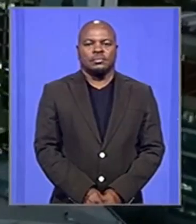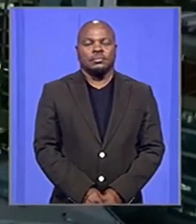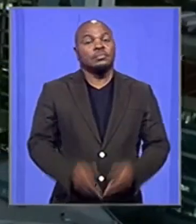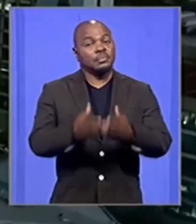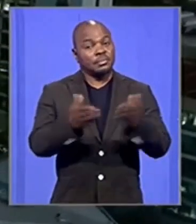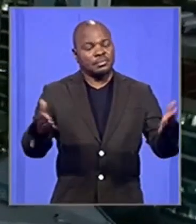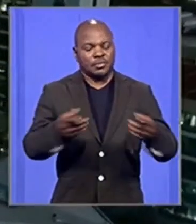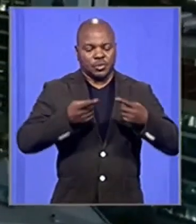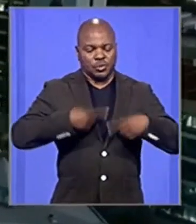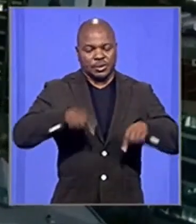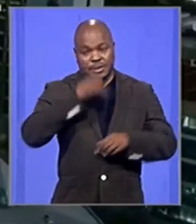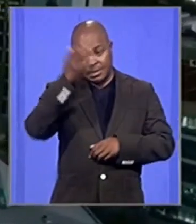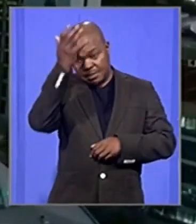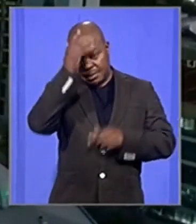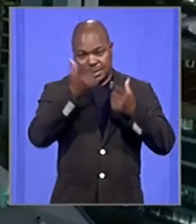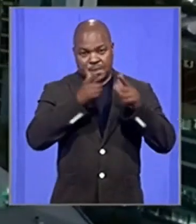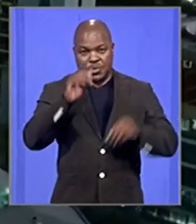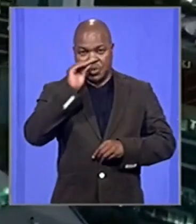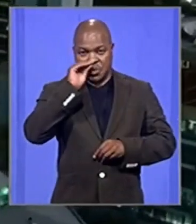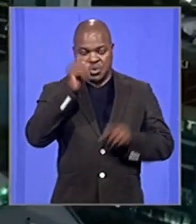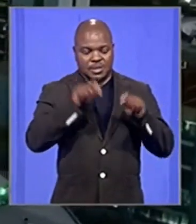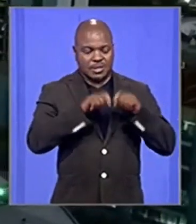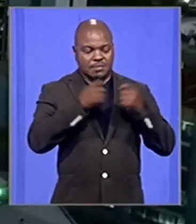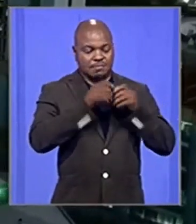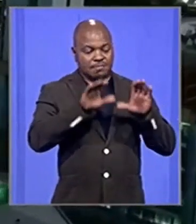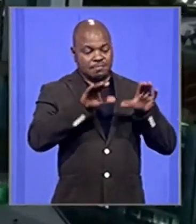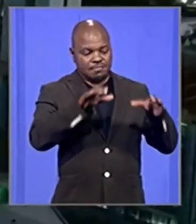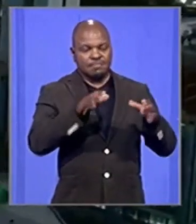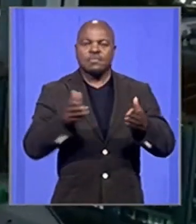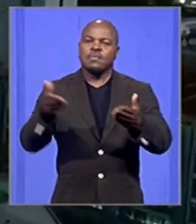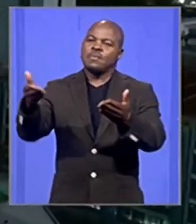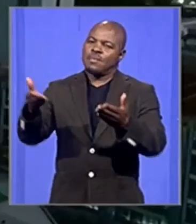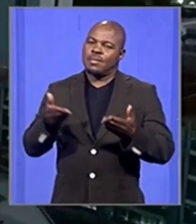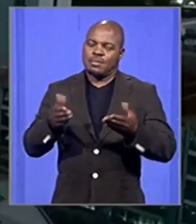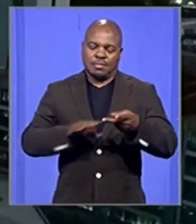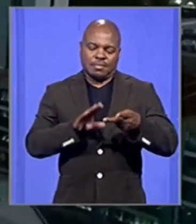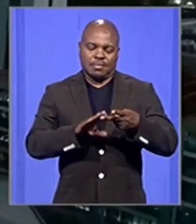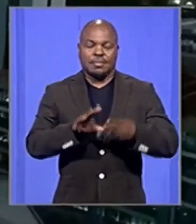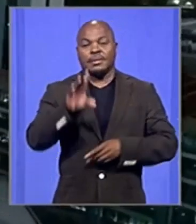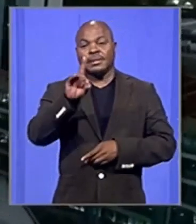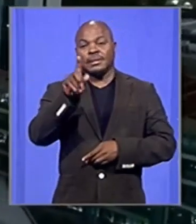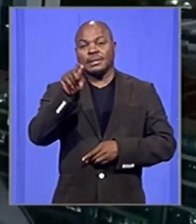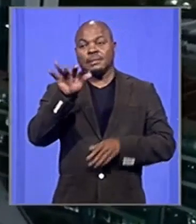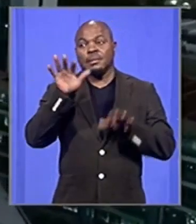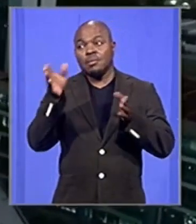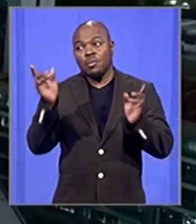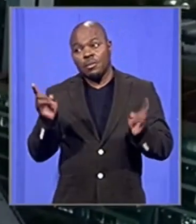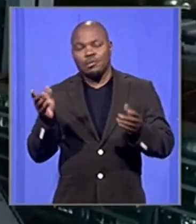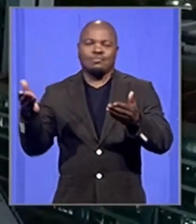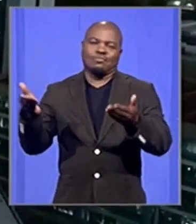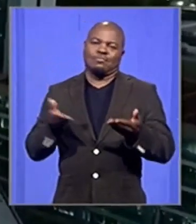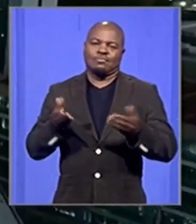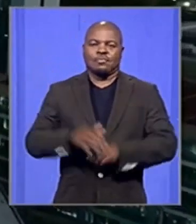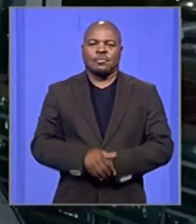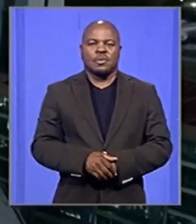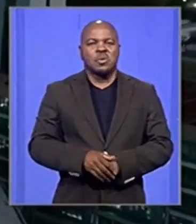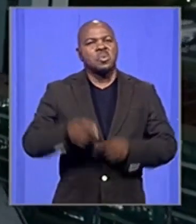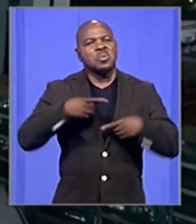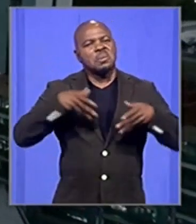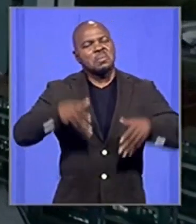Bagesho re le ba sehlopha sa ditaba tša leleme la Sepedi re a lamogela le babogedi ba rena ba kanala ya DTT re